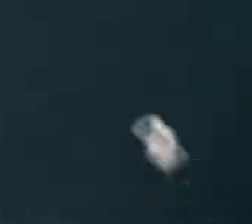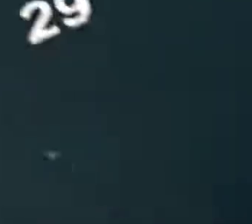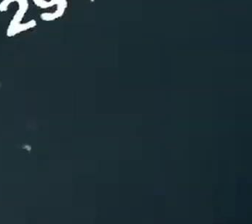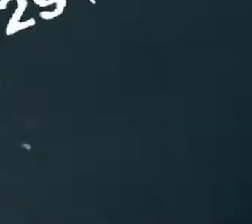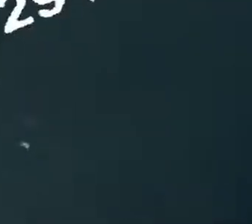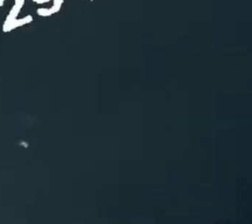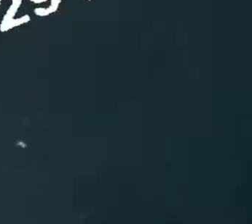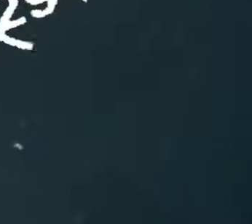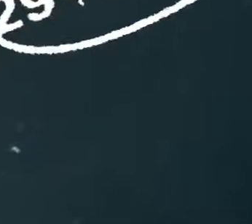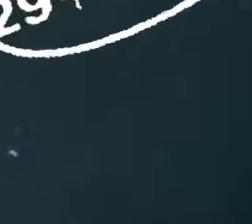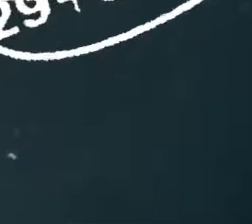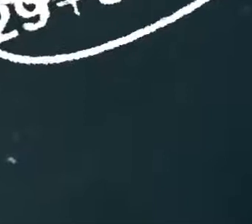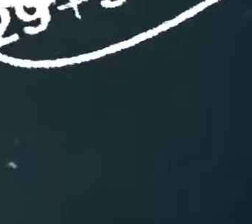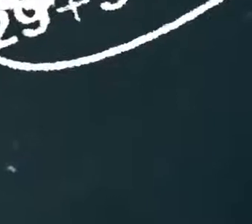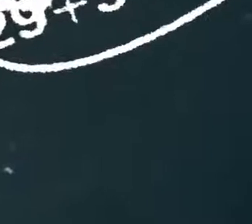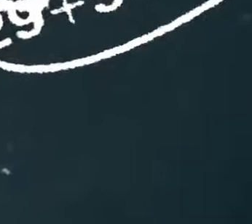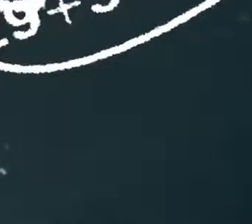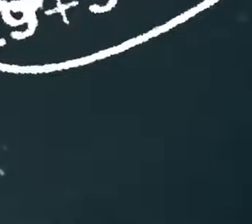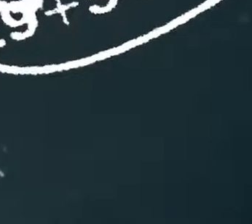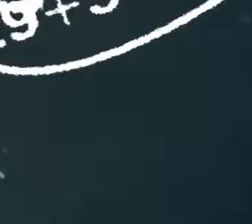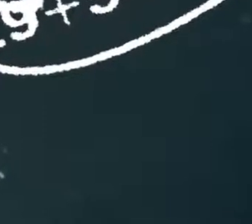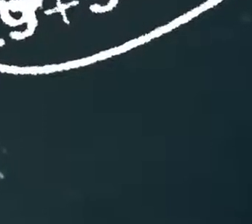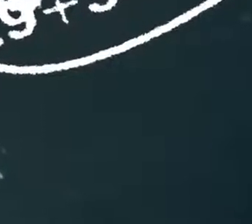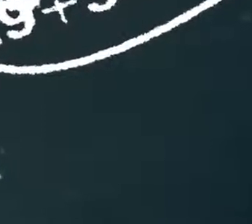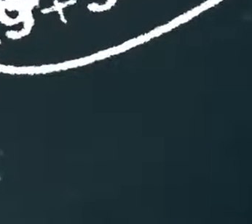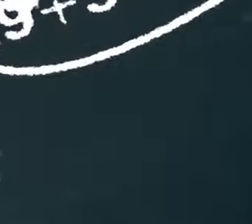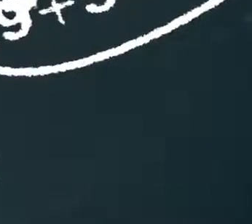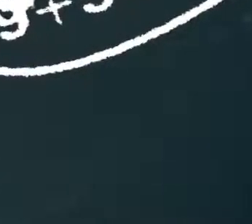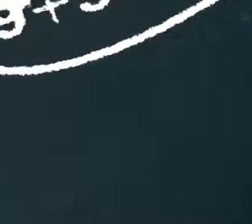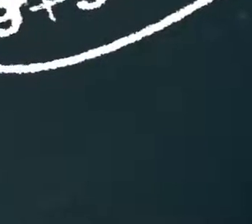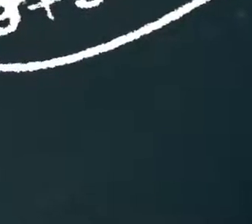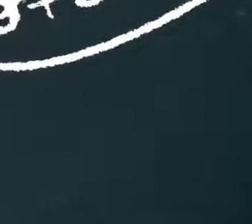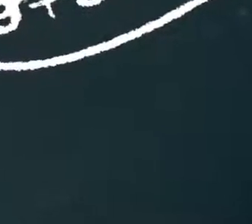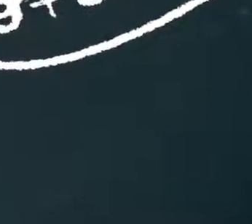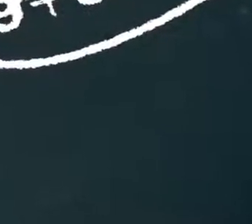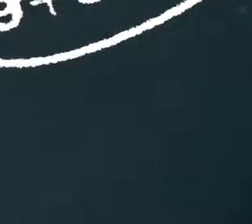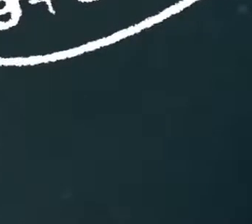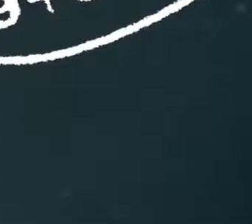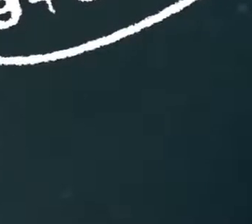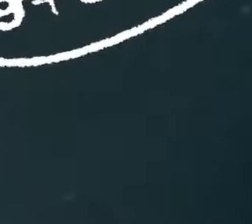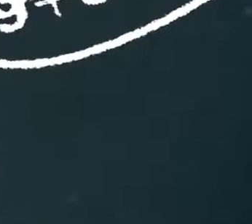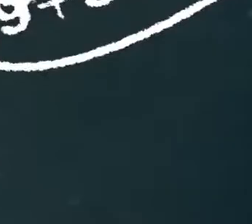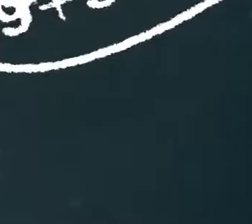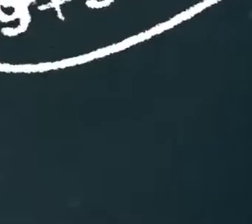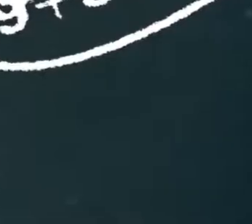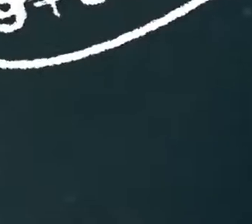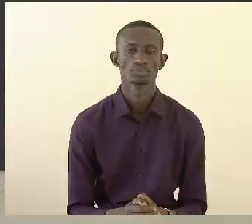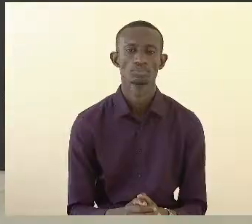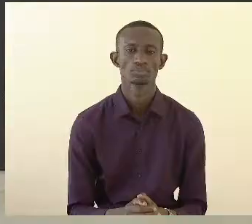Welcome to Study Time, a televised home learning program produced by Rwanda Education